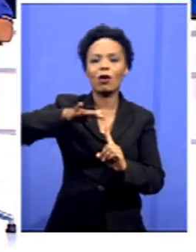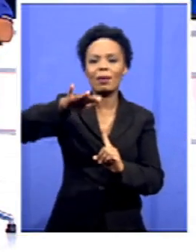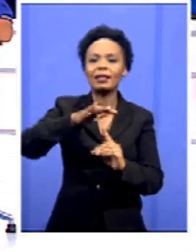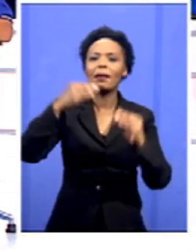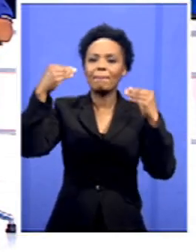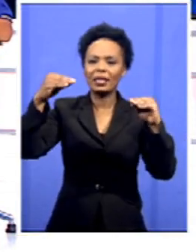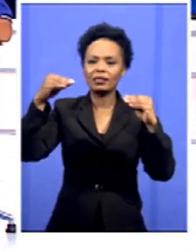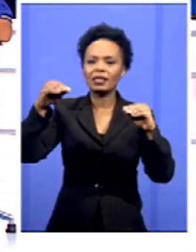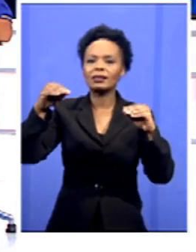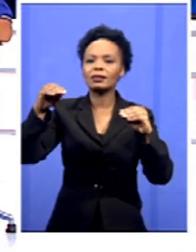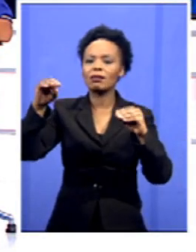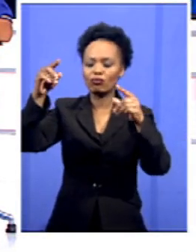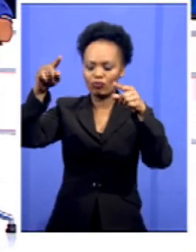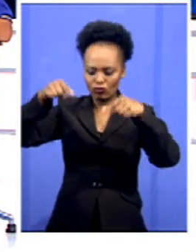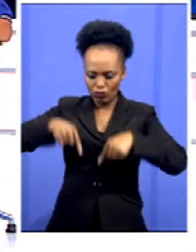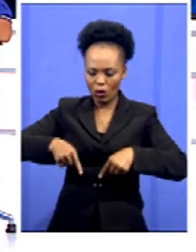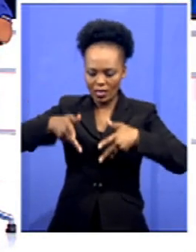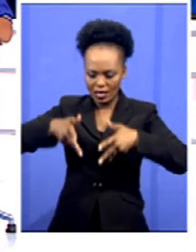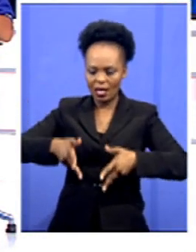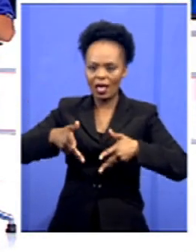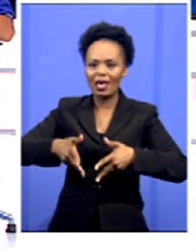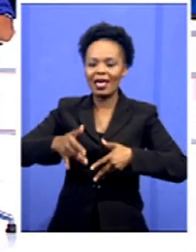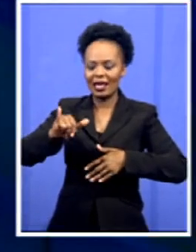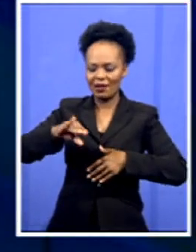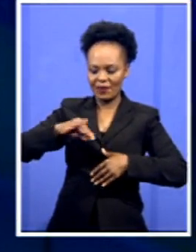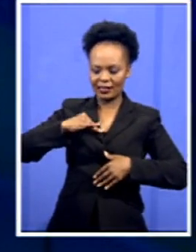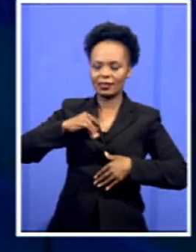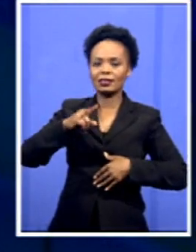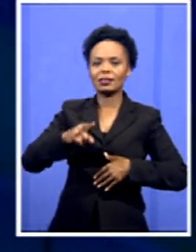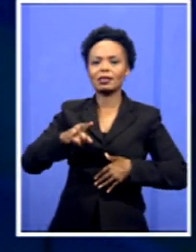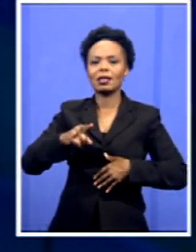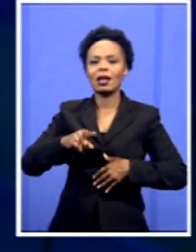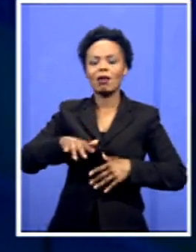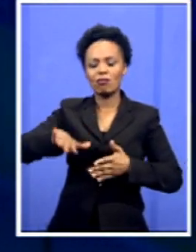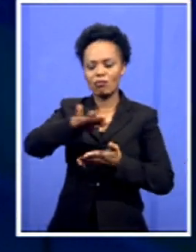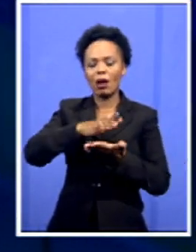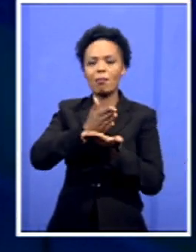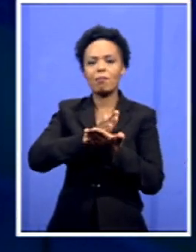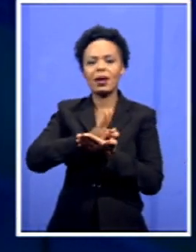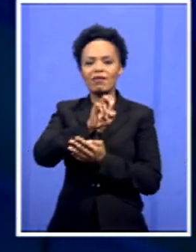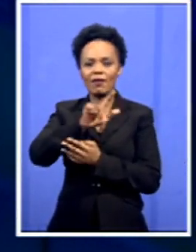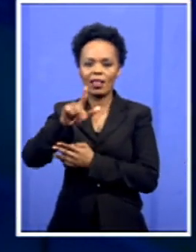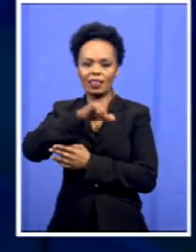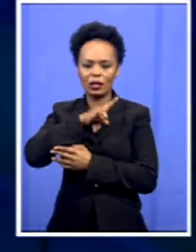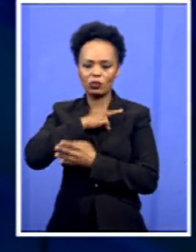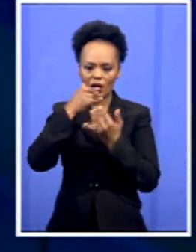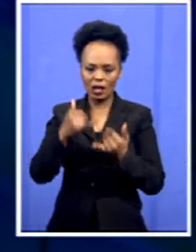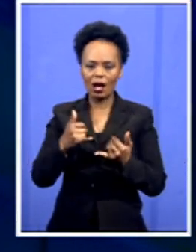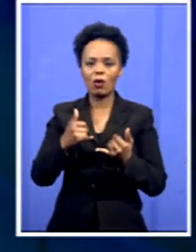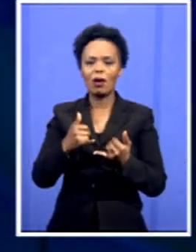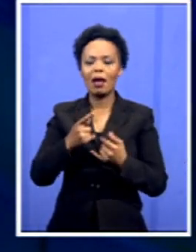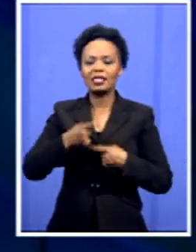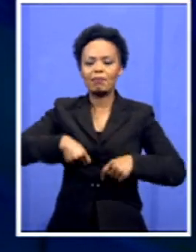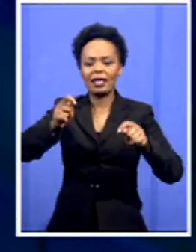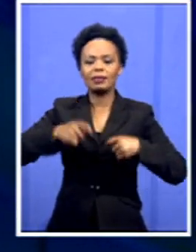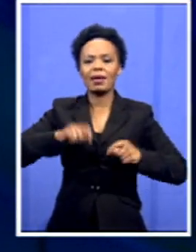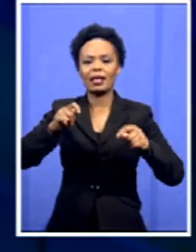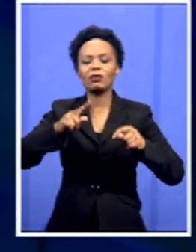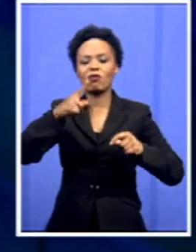come in, invest within Midva. And this is why we are spending a lot of money in bulk infrastructure development within